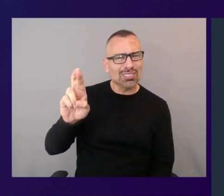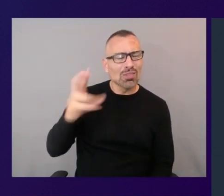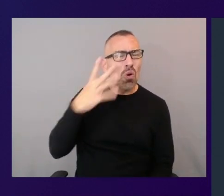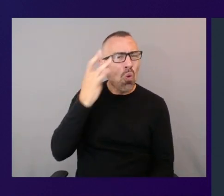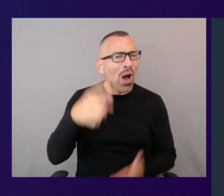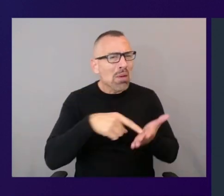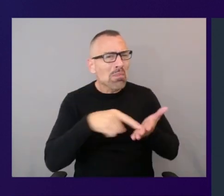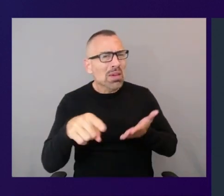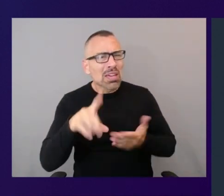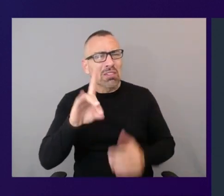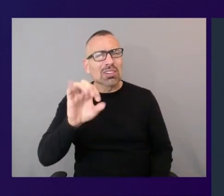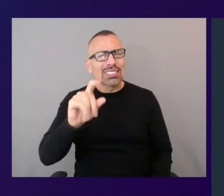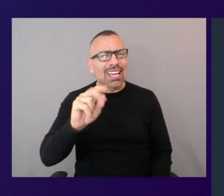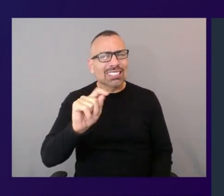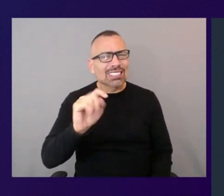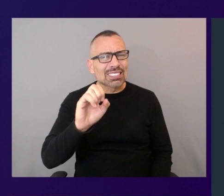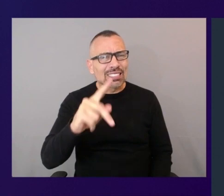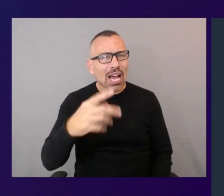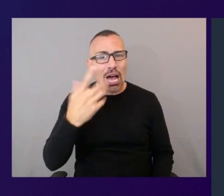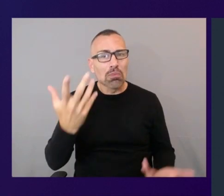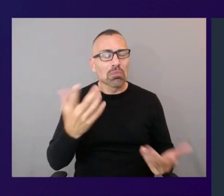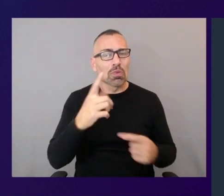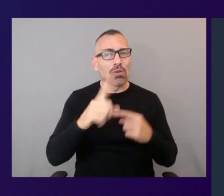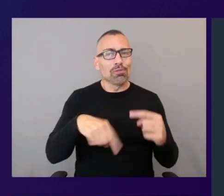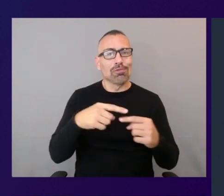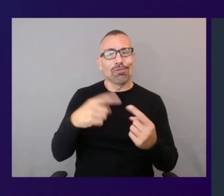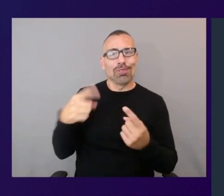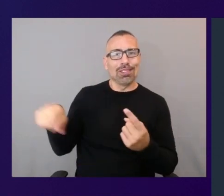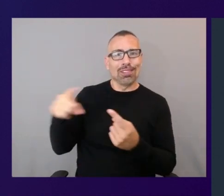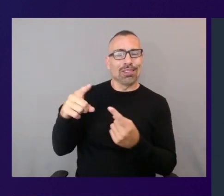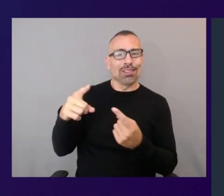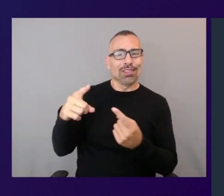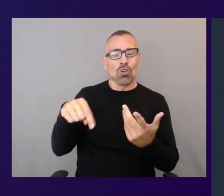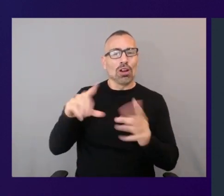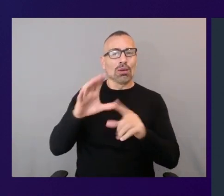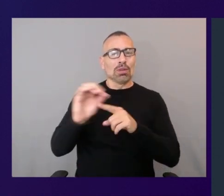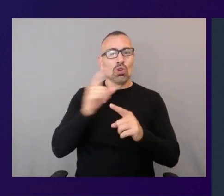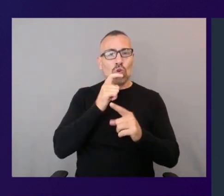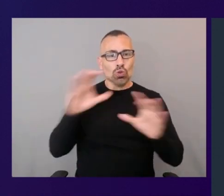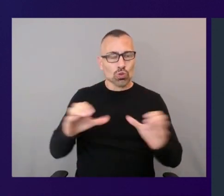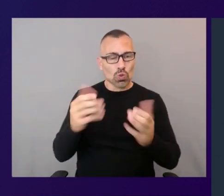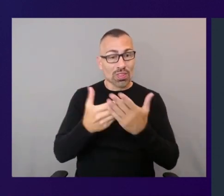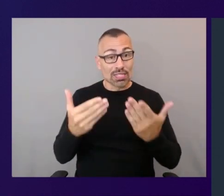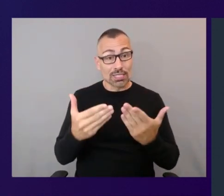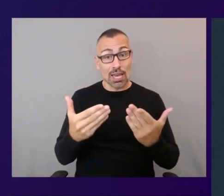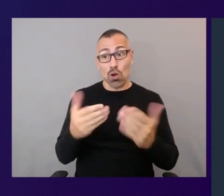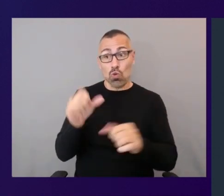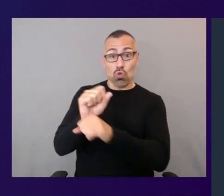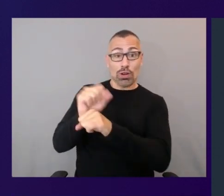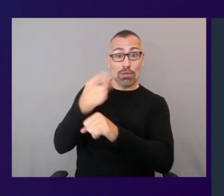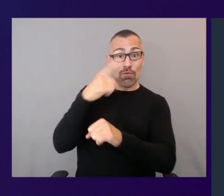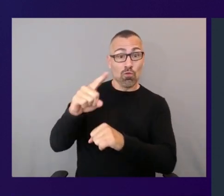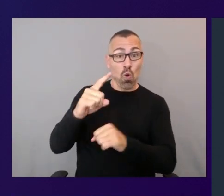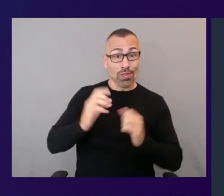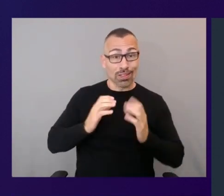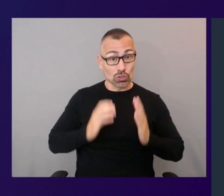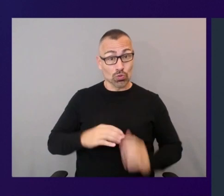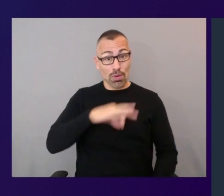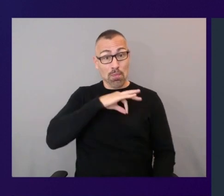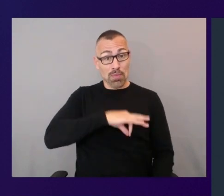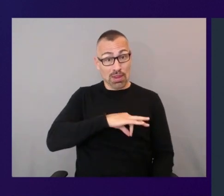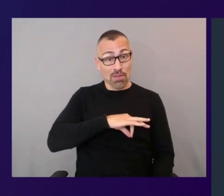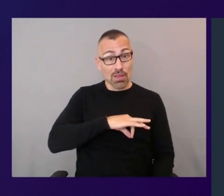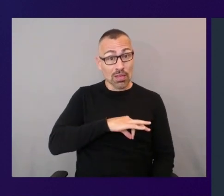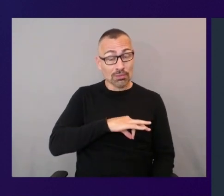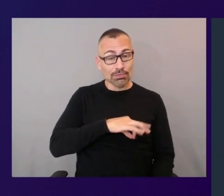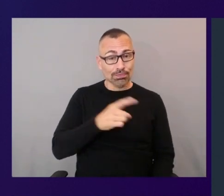Elevate, who are doing super critical things like working on consumer benefits, allows them to not only maintain